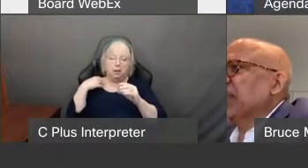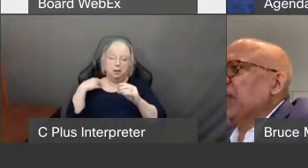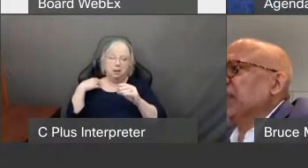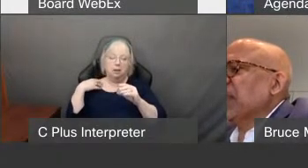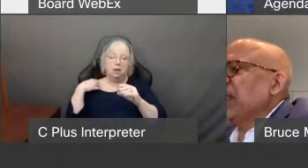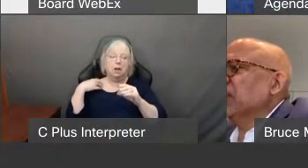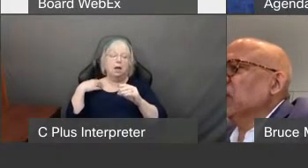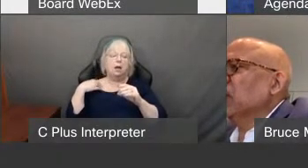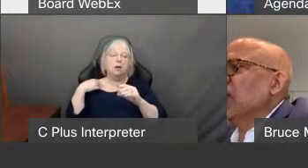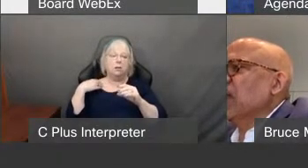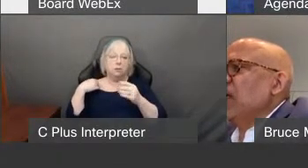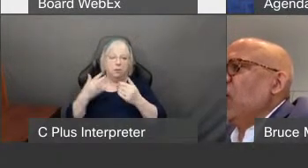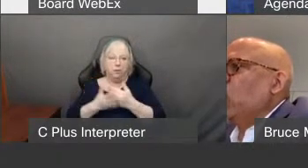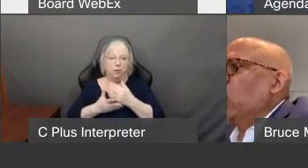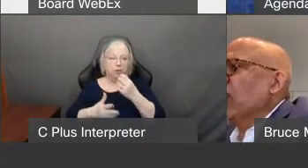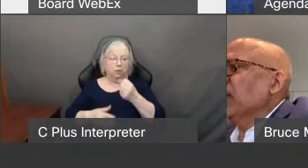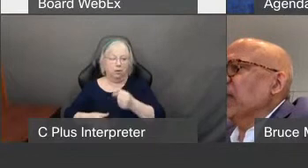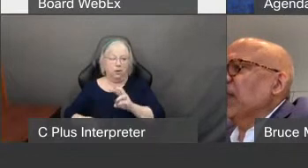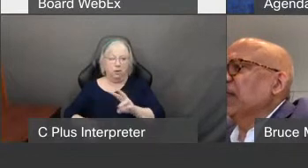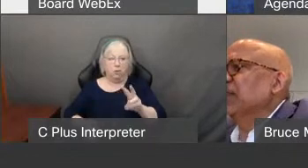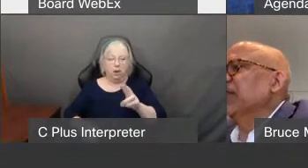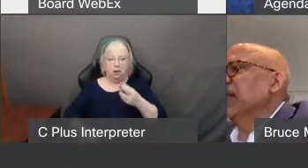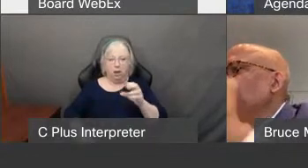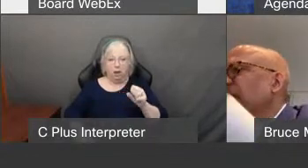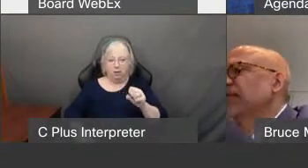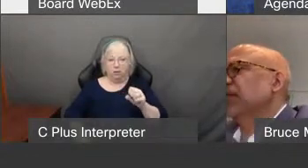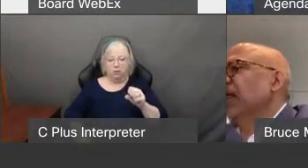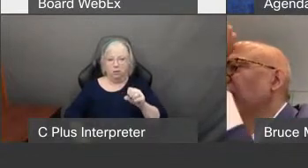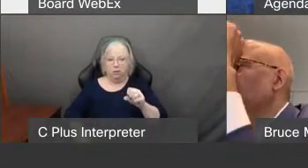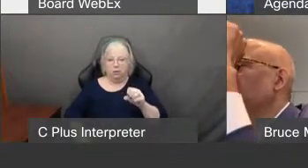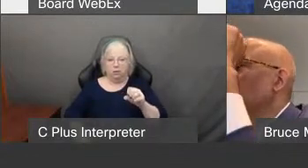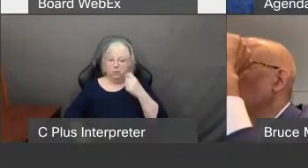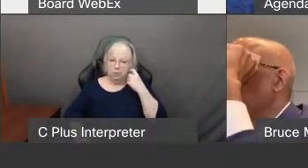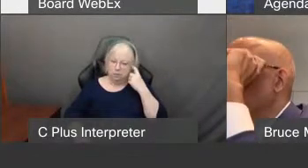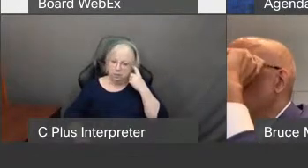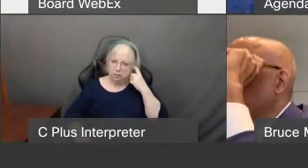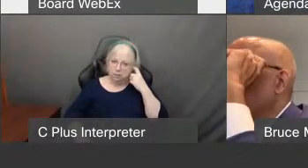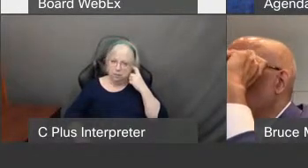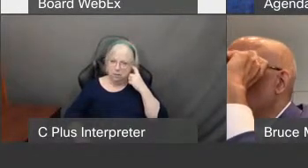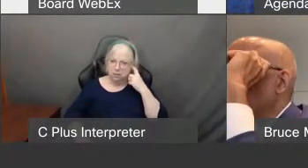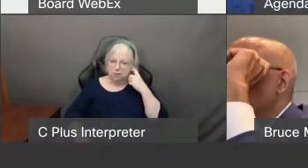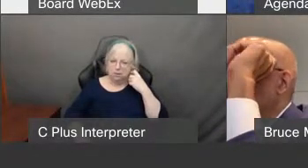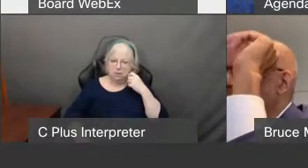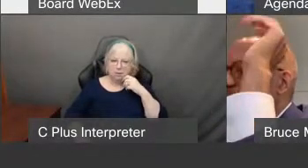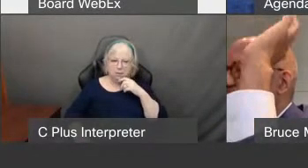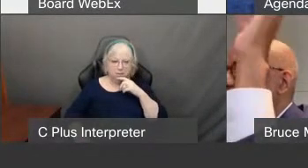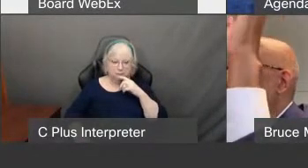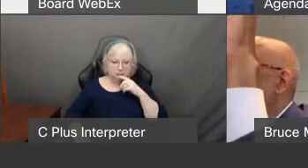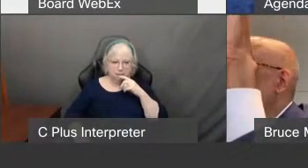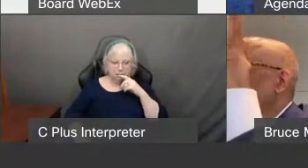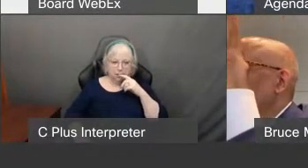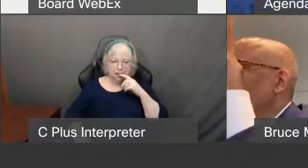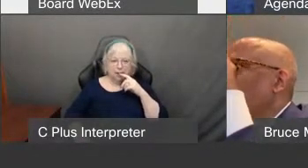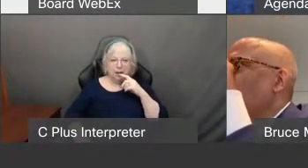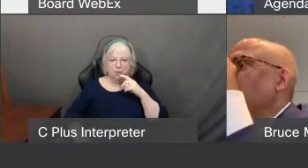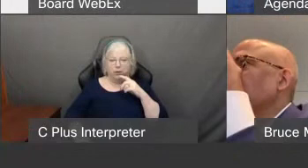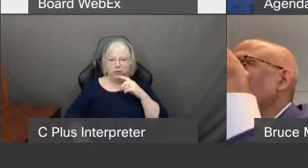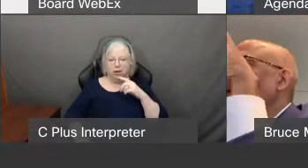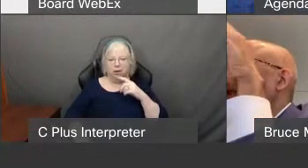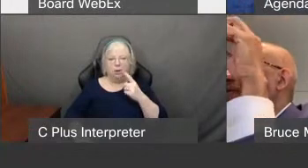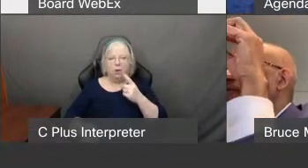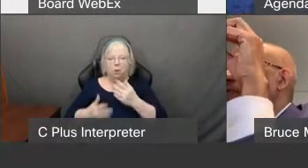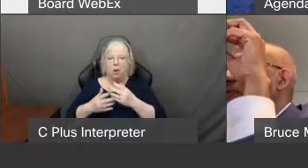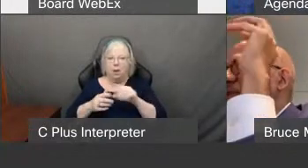at the new Southwest High School. One of the things that we did invest in is at the Center University